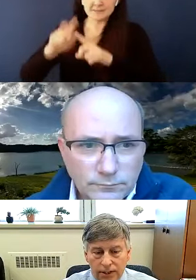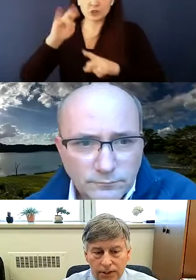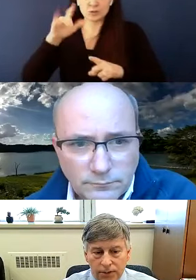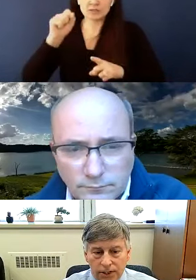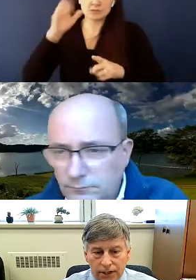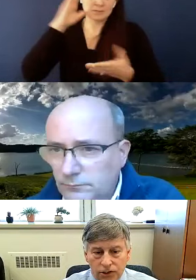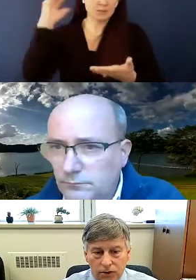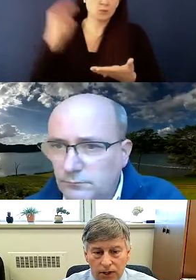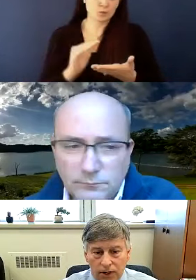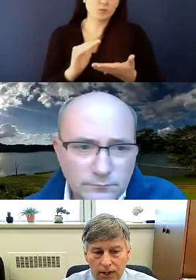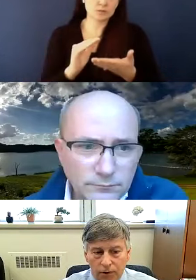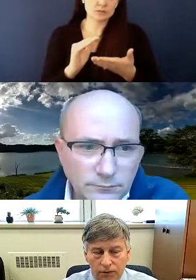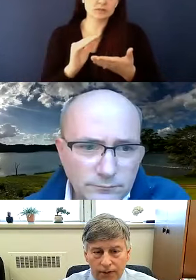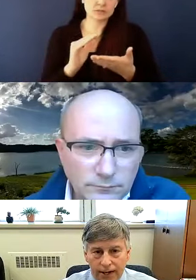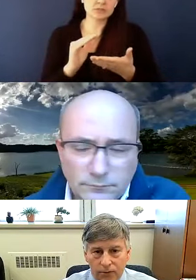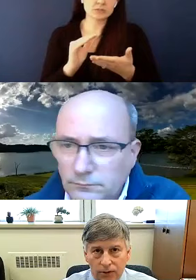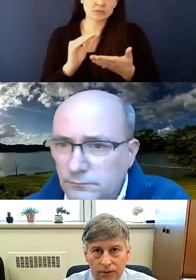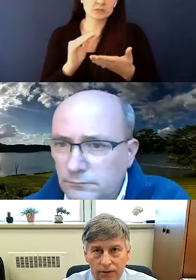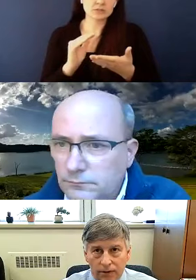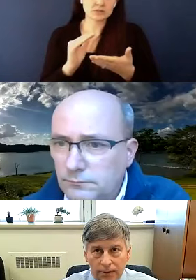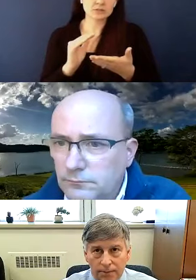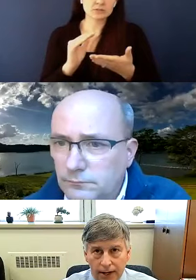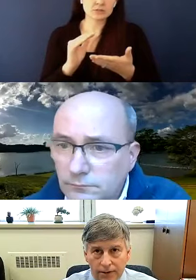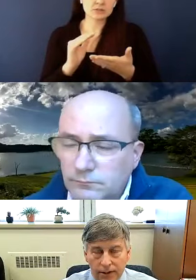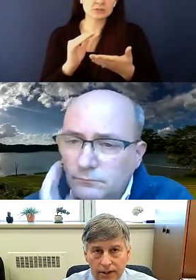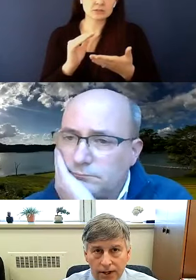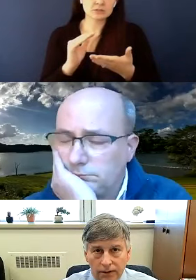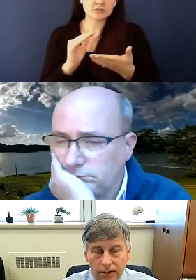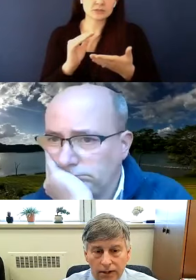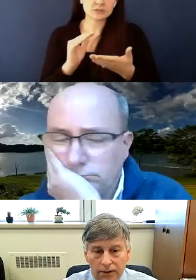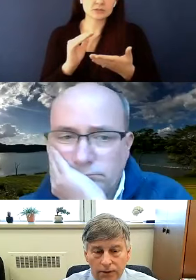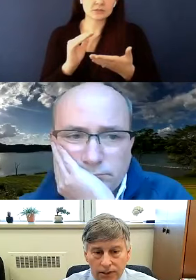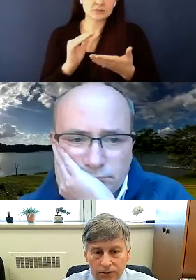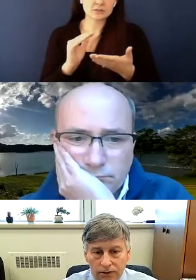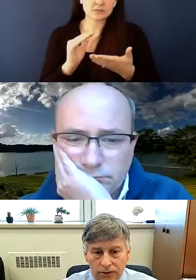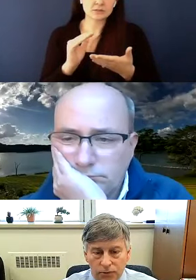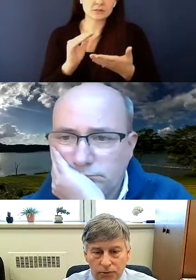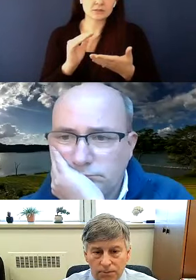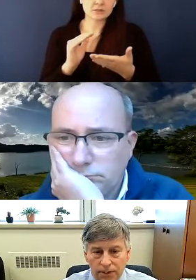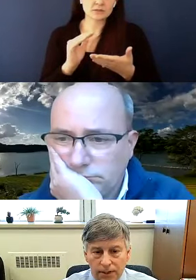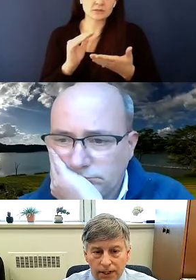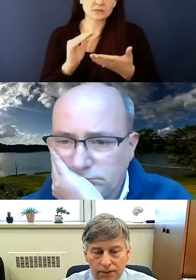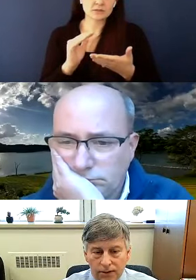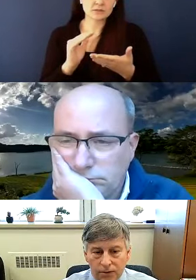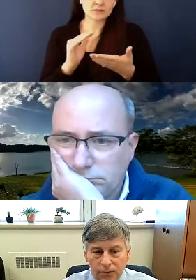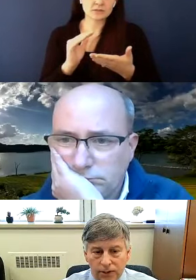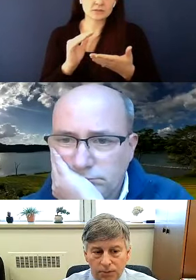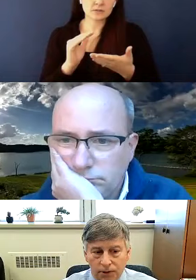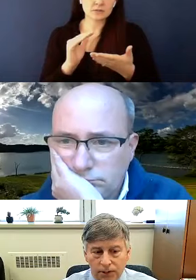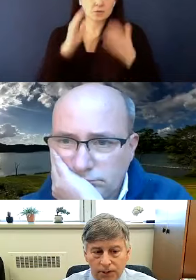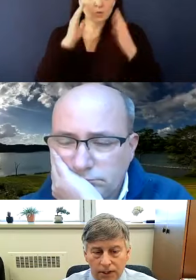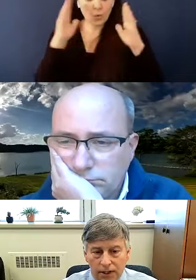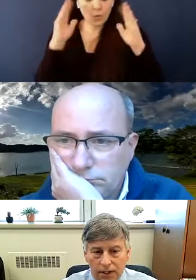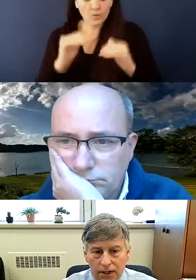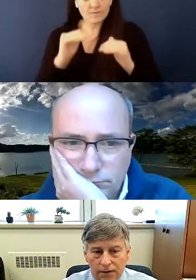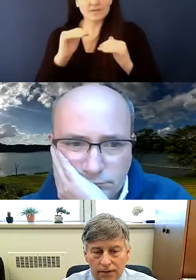as Nancy was saying, so I'm hopeful that the impact on resident learners would be less than what we